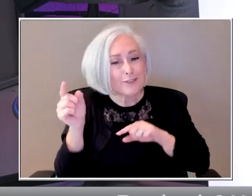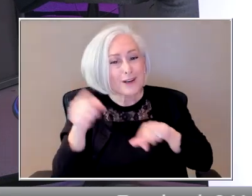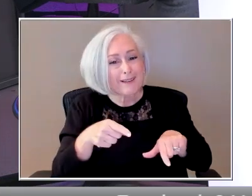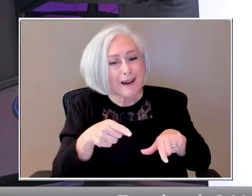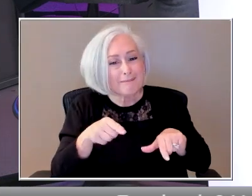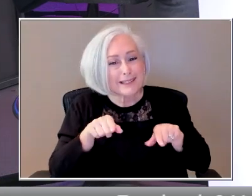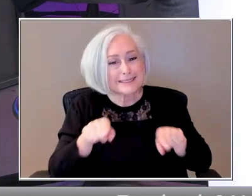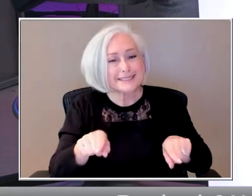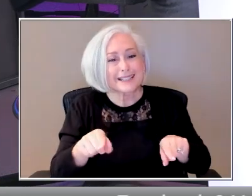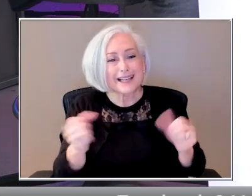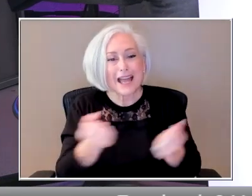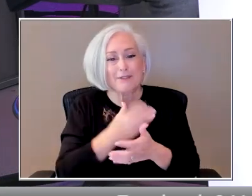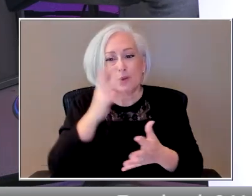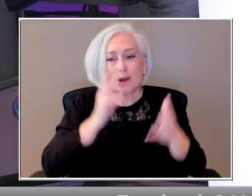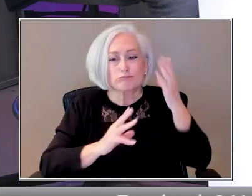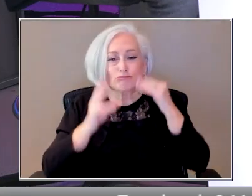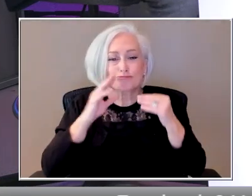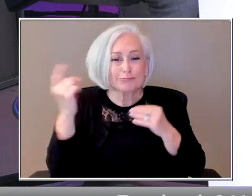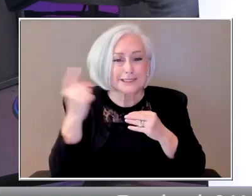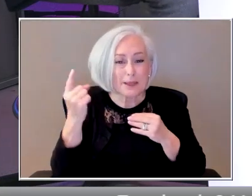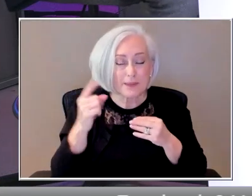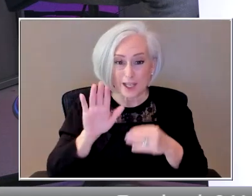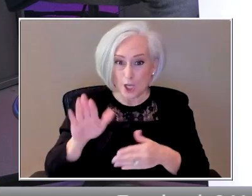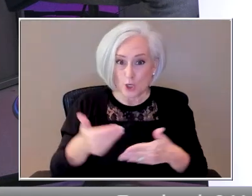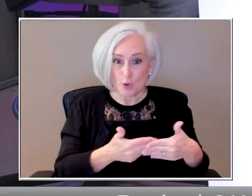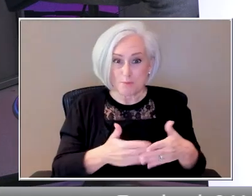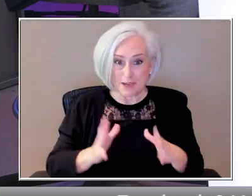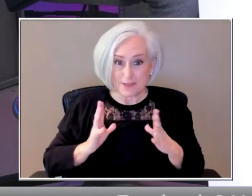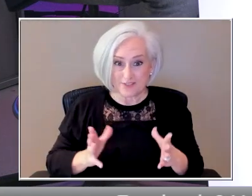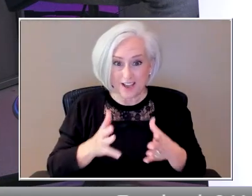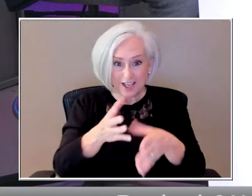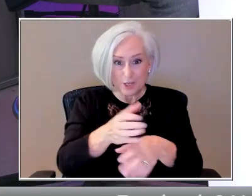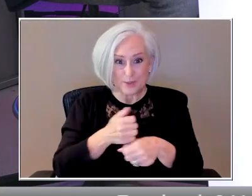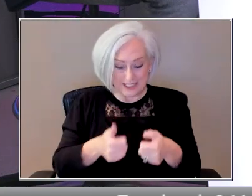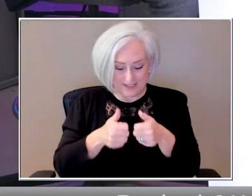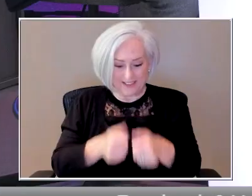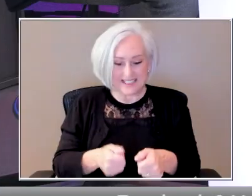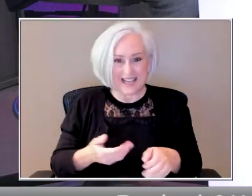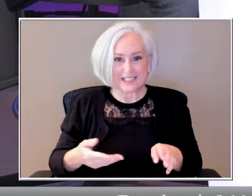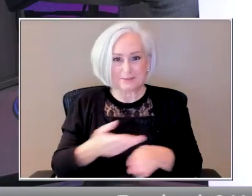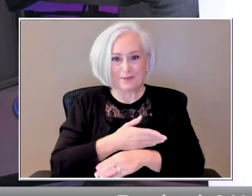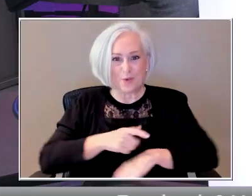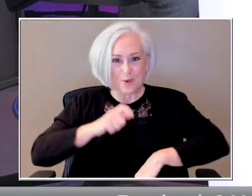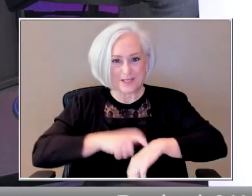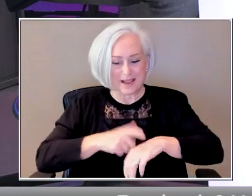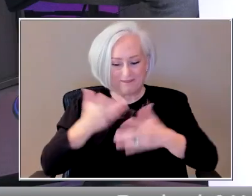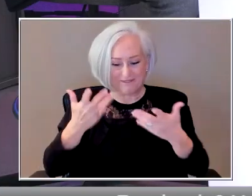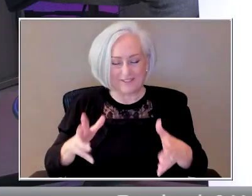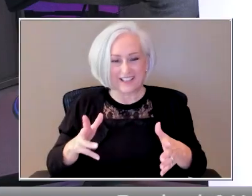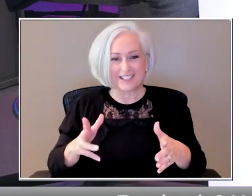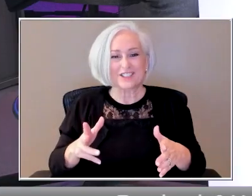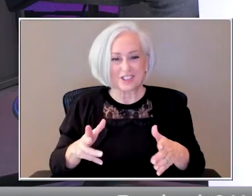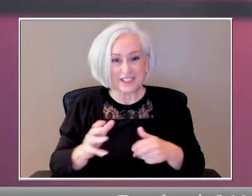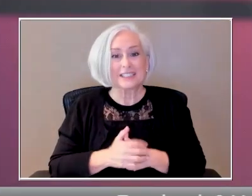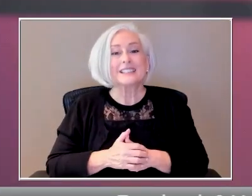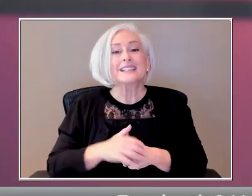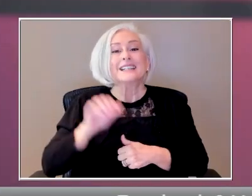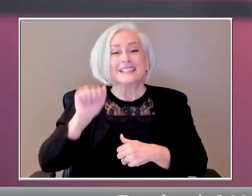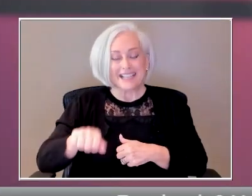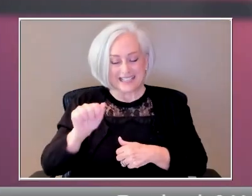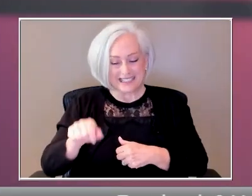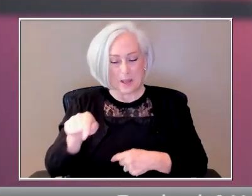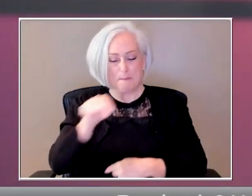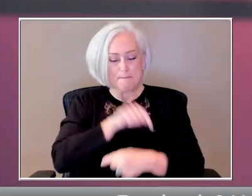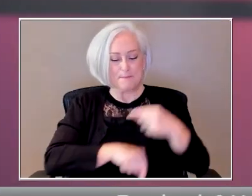something, right? And baby's fine. yeah. You got that text right Absolutely. before airtime. Yeah. So back to the pacemaker, you know, what we